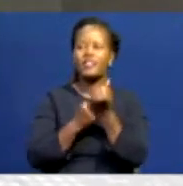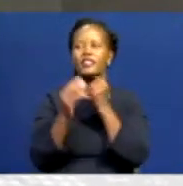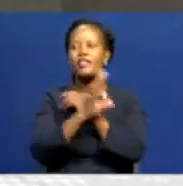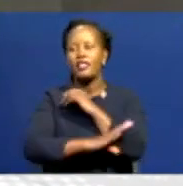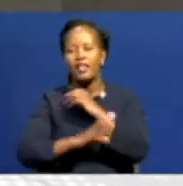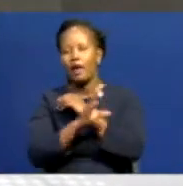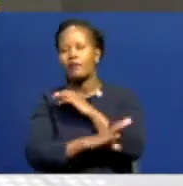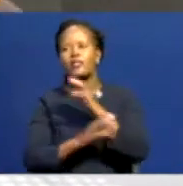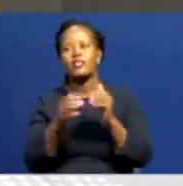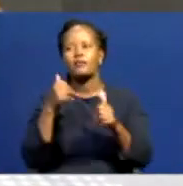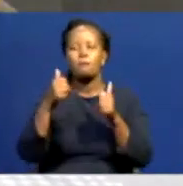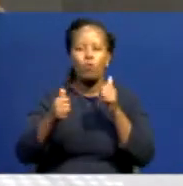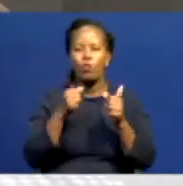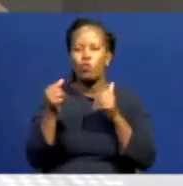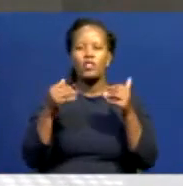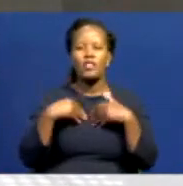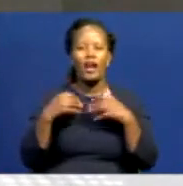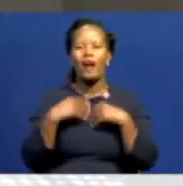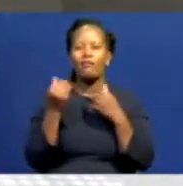that had dominated